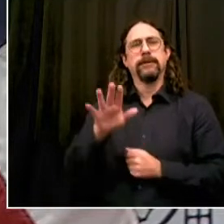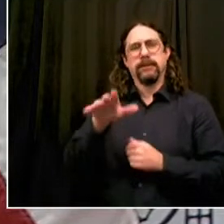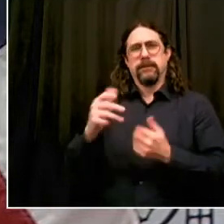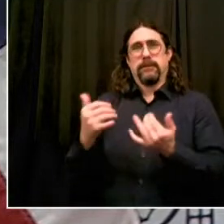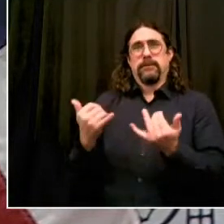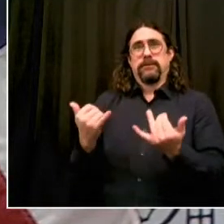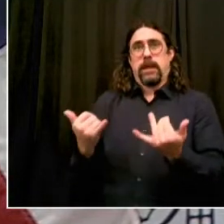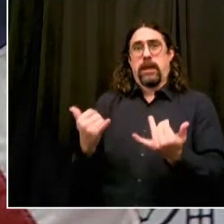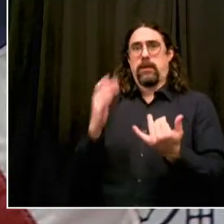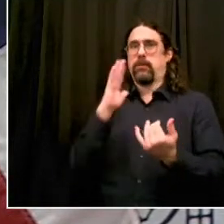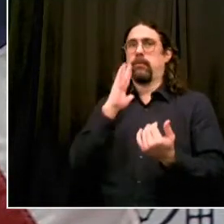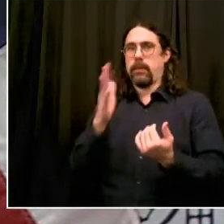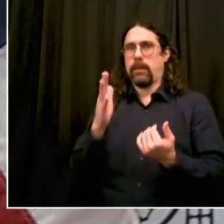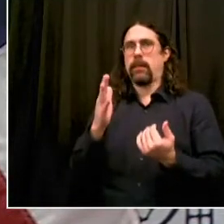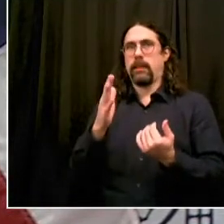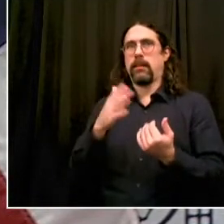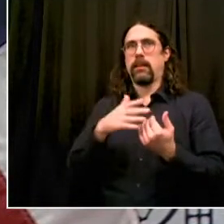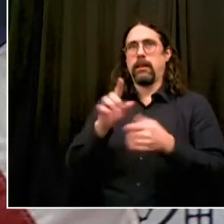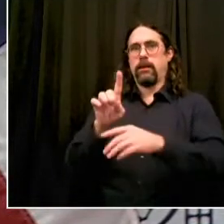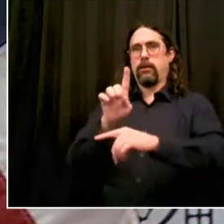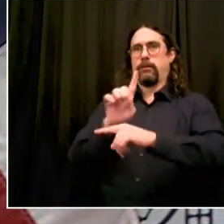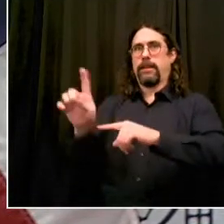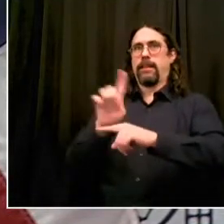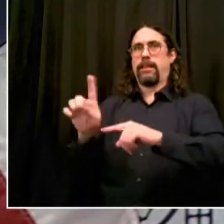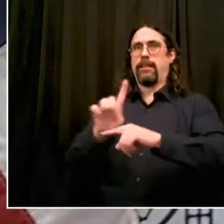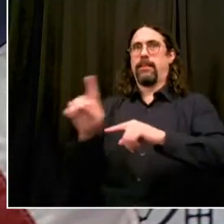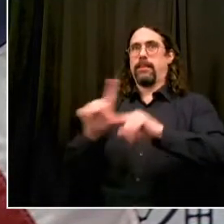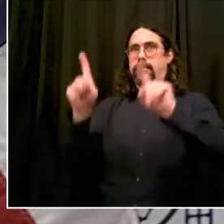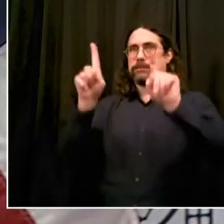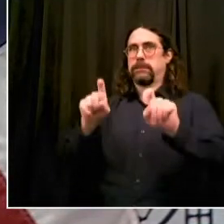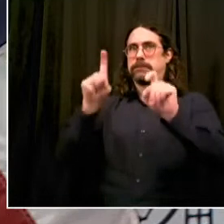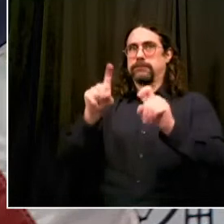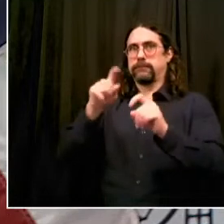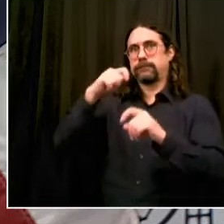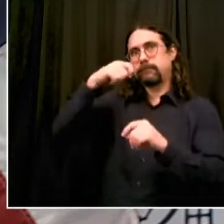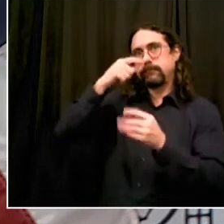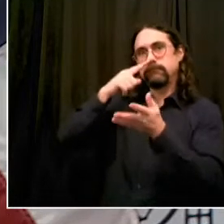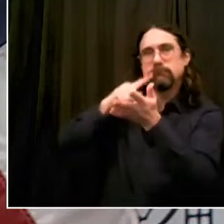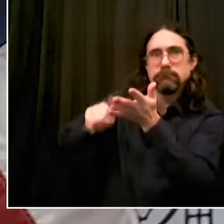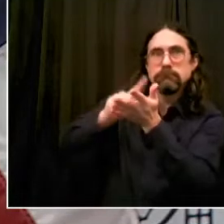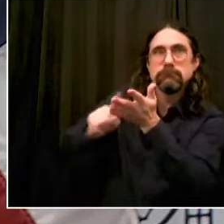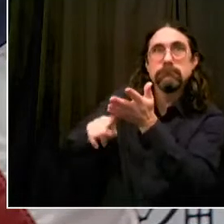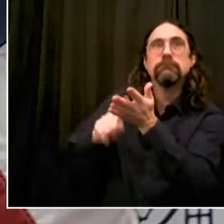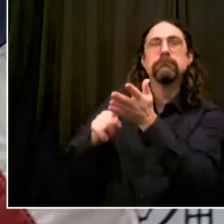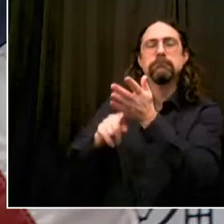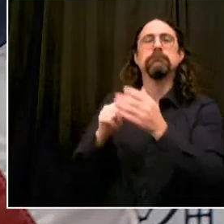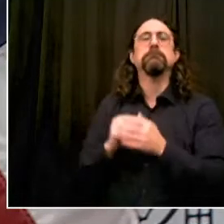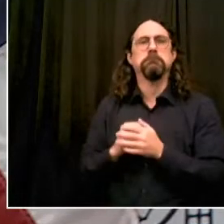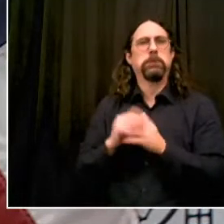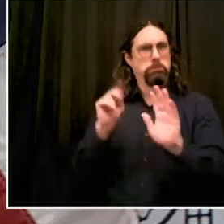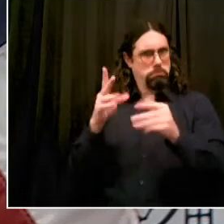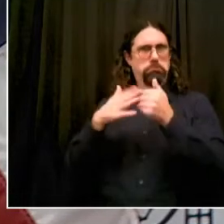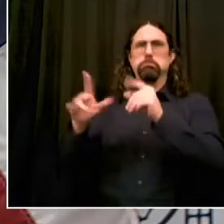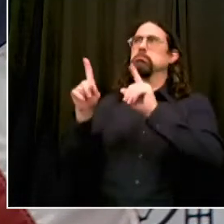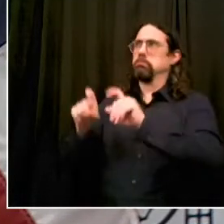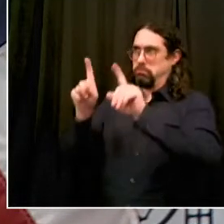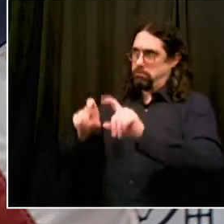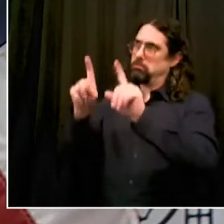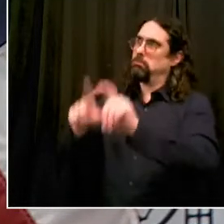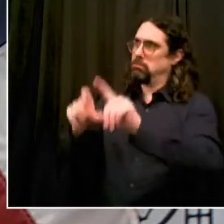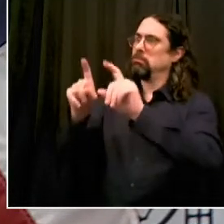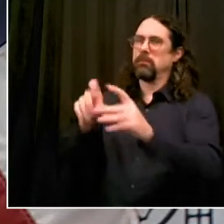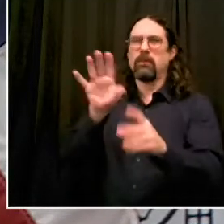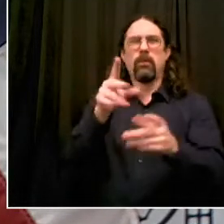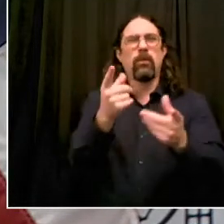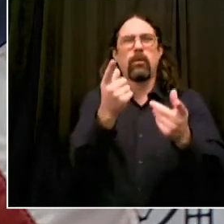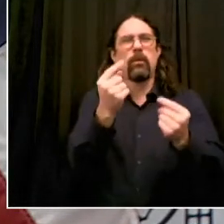know that's obviously not your hope at all, but what would be the trigger that would cause the system to close down again, or would